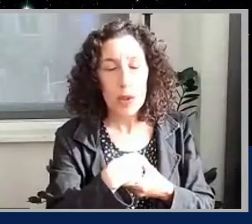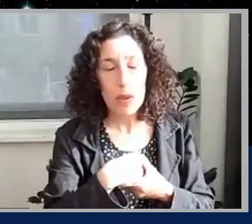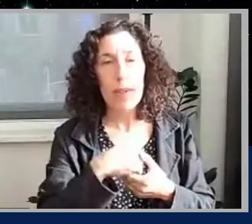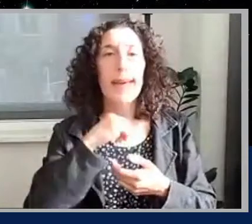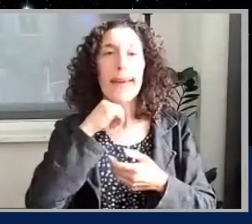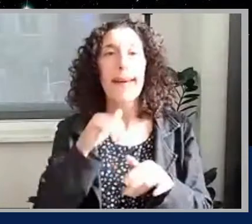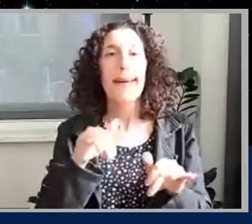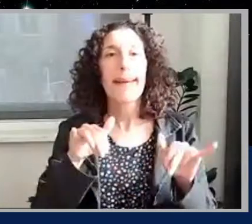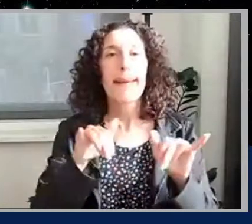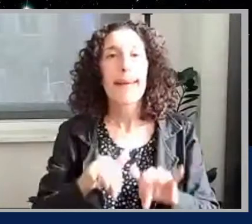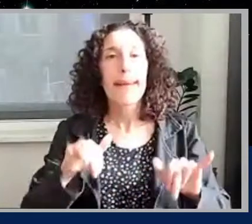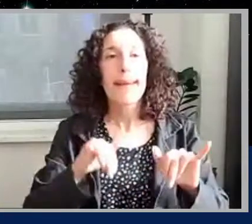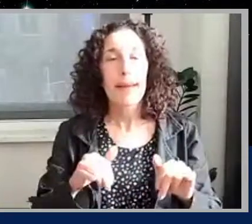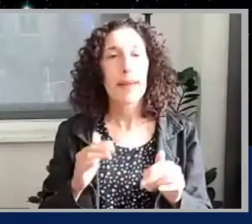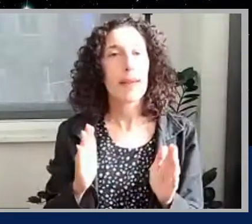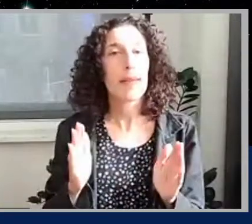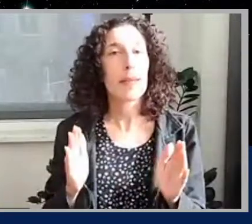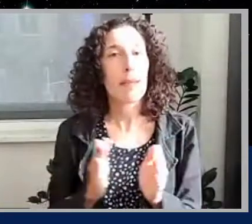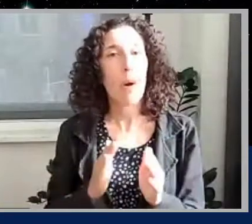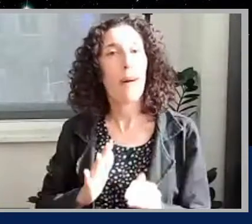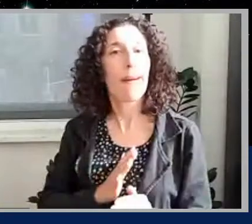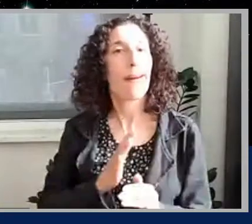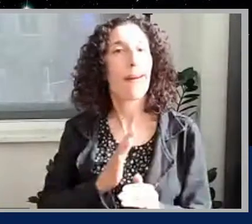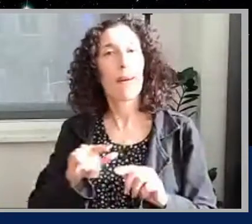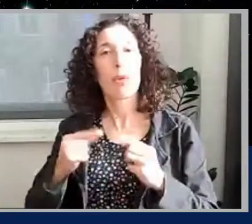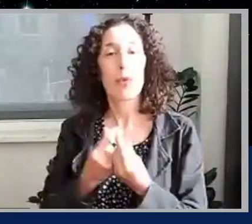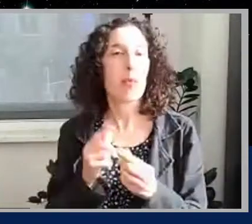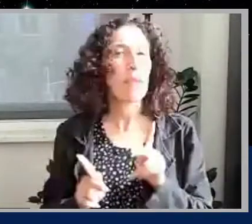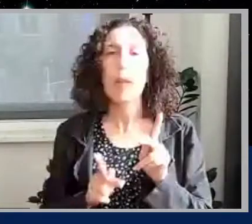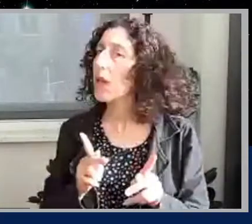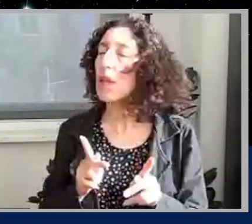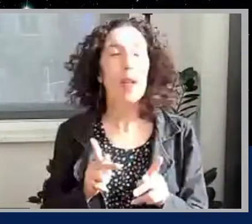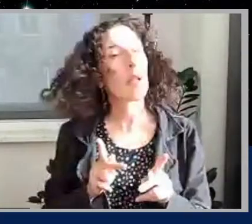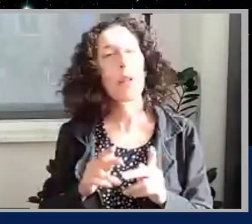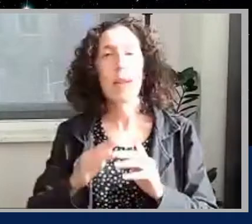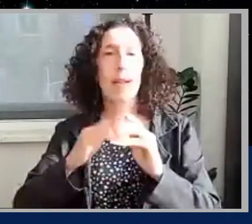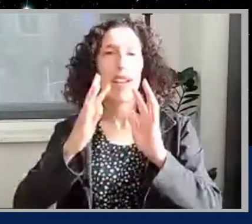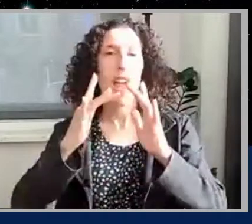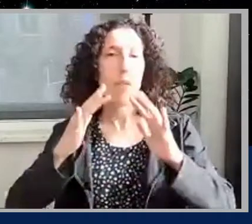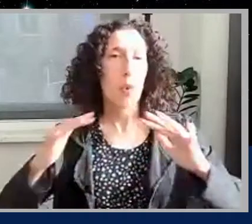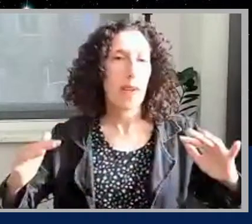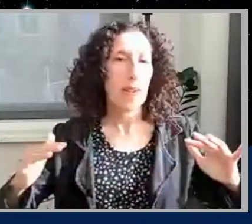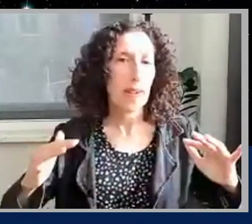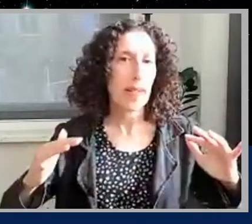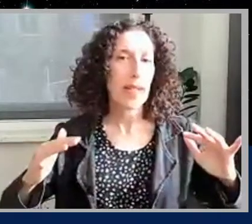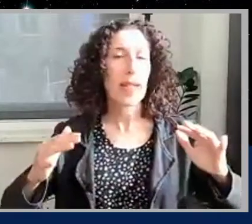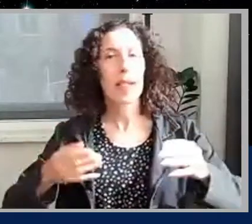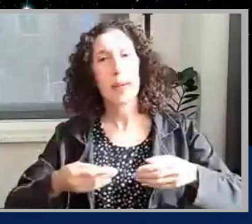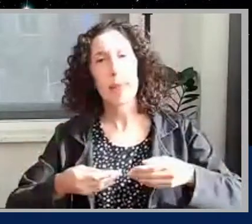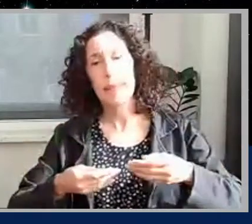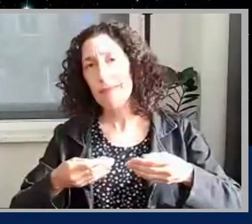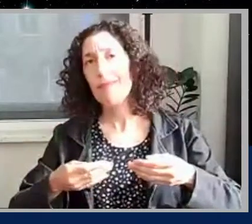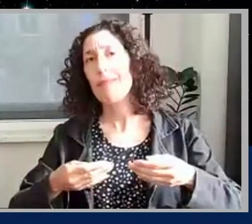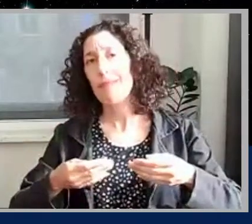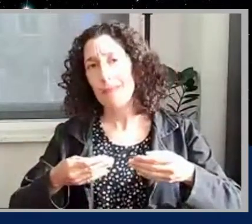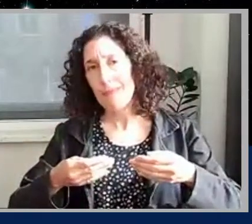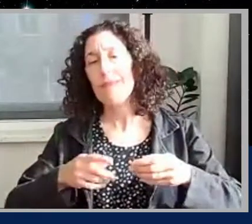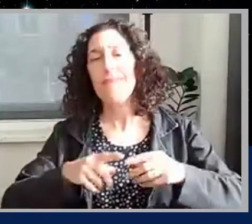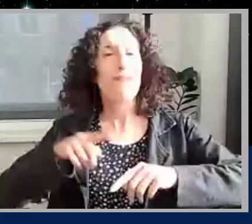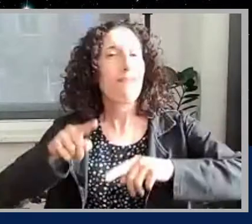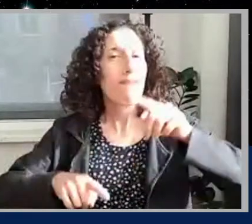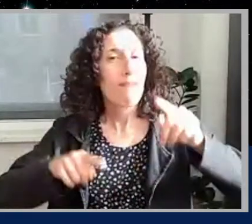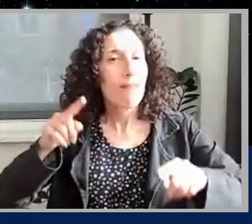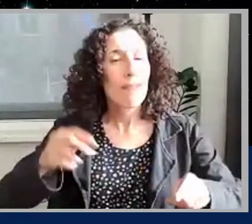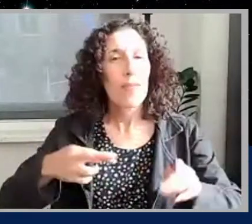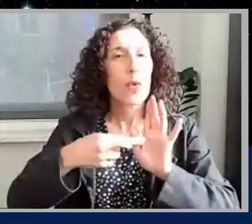a small group, it's a wonderful thing to have the result of that because 10 times out of 10, whenever we try and